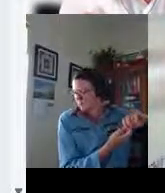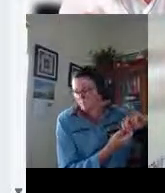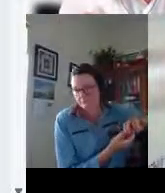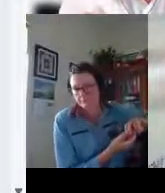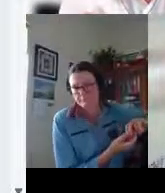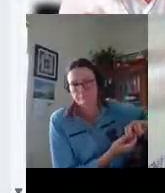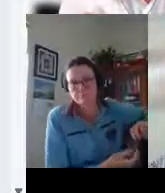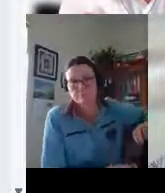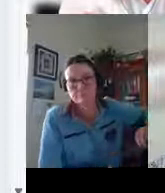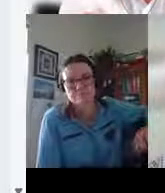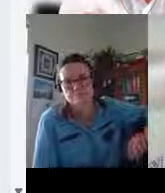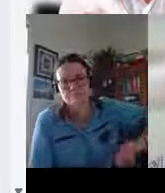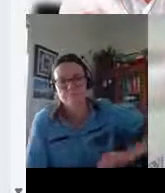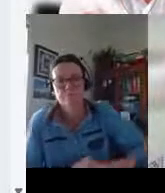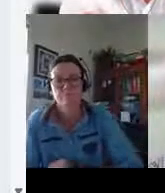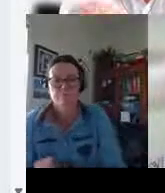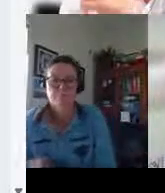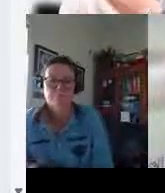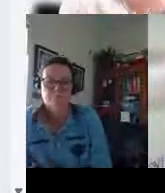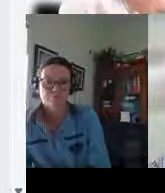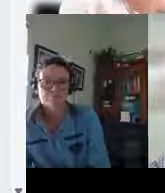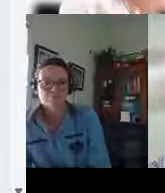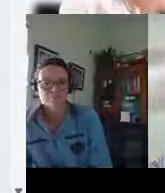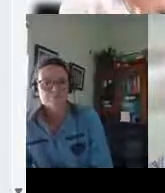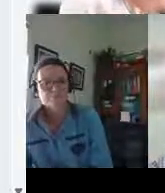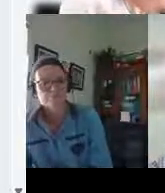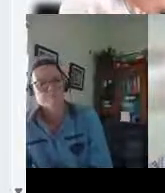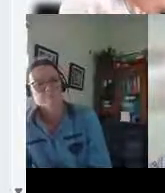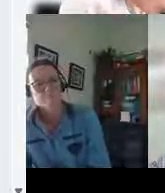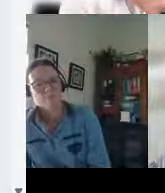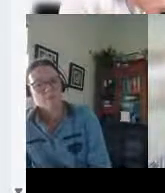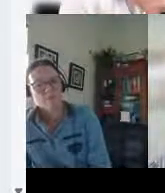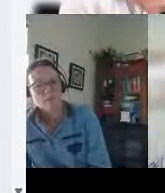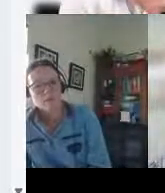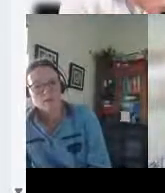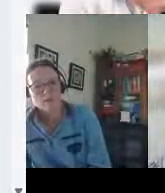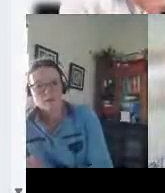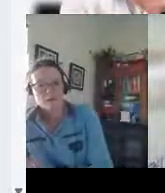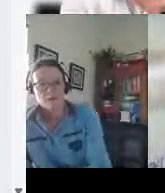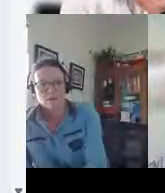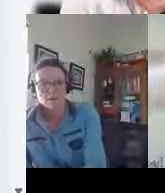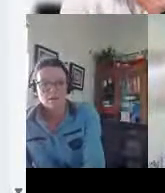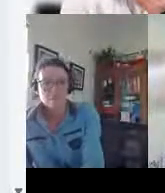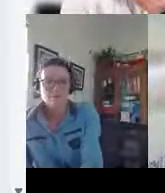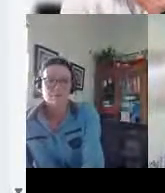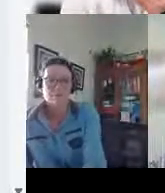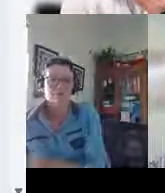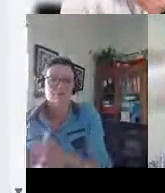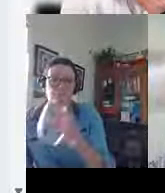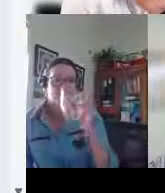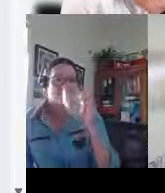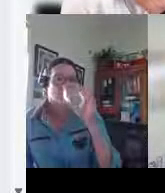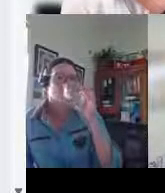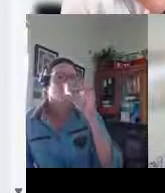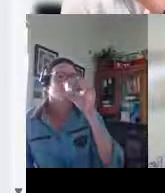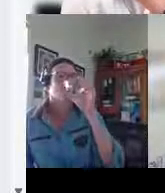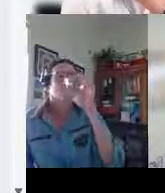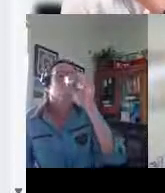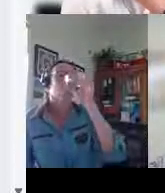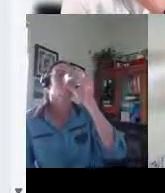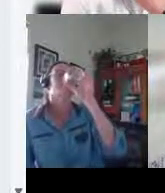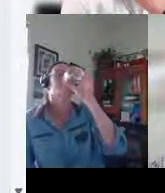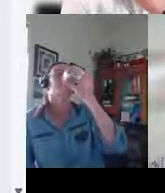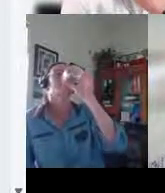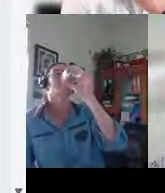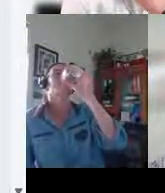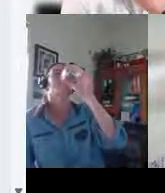2026 there, or until the funds run out. The total amount of funding available under the round is $50 million, and it's envisioned that